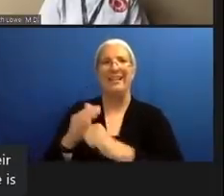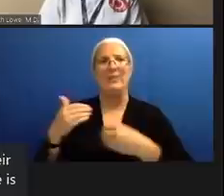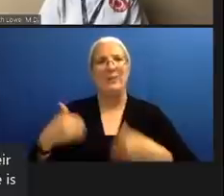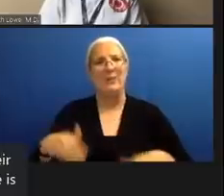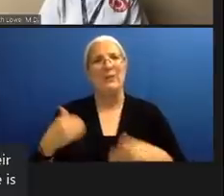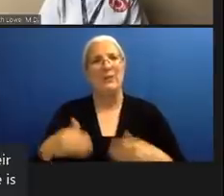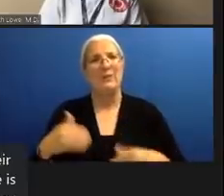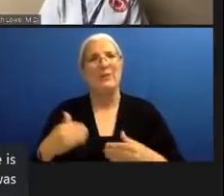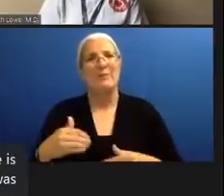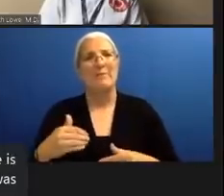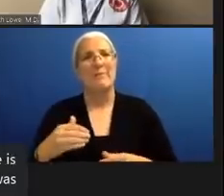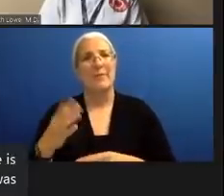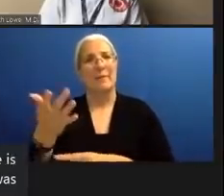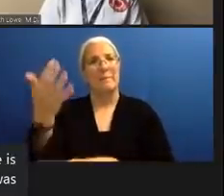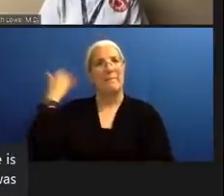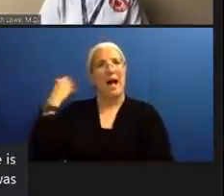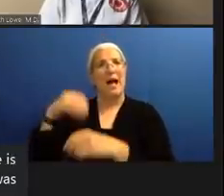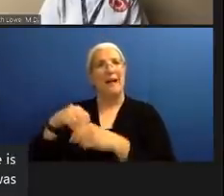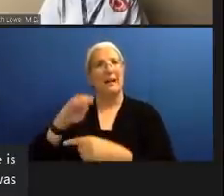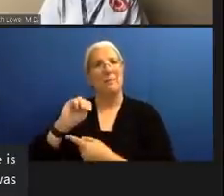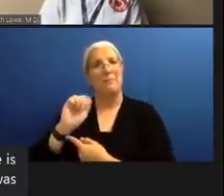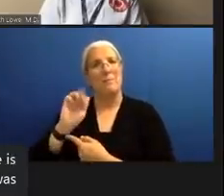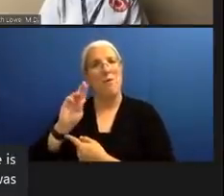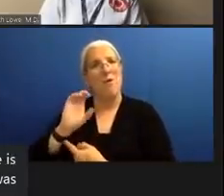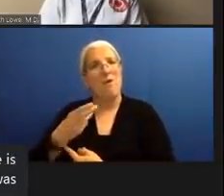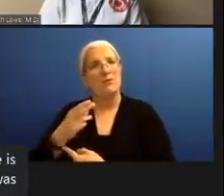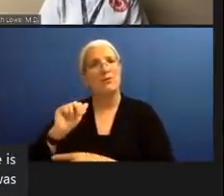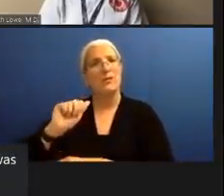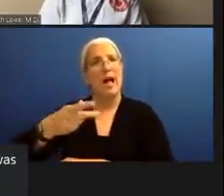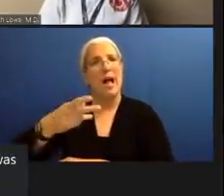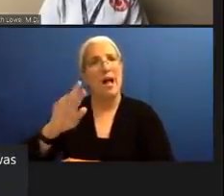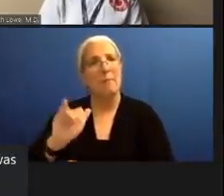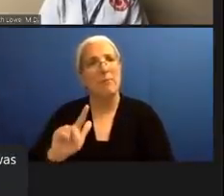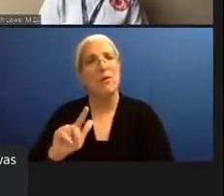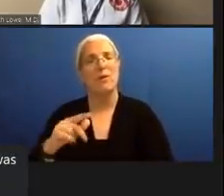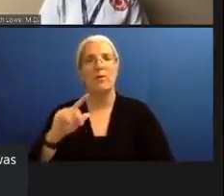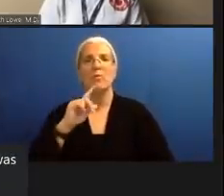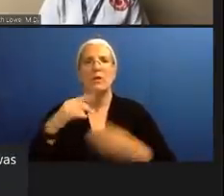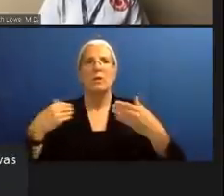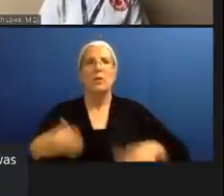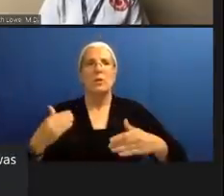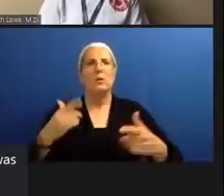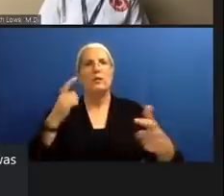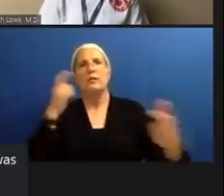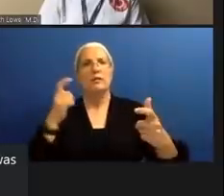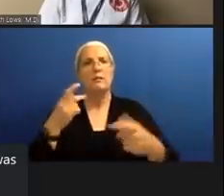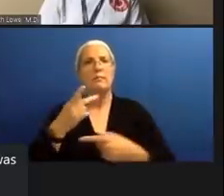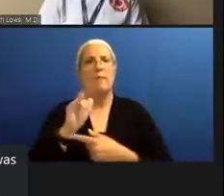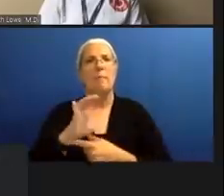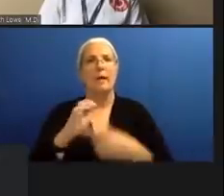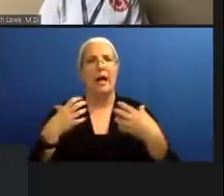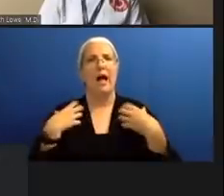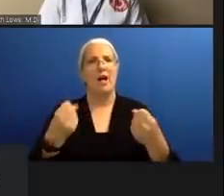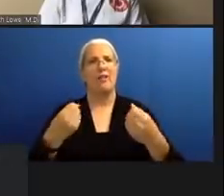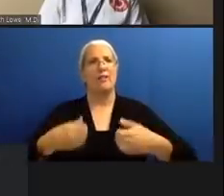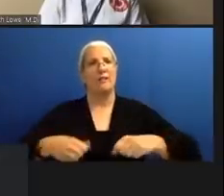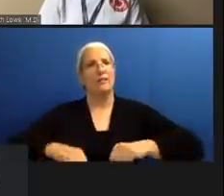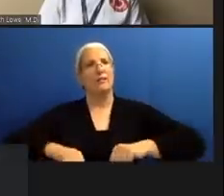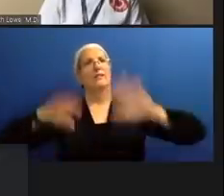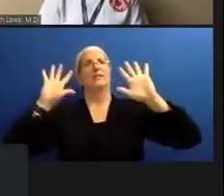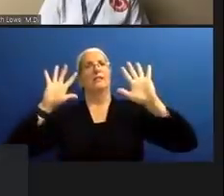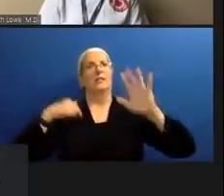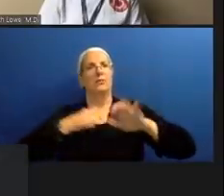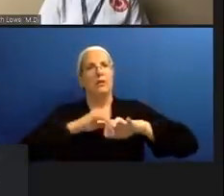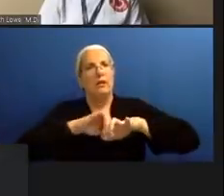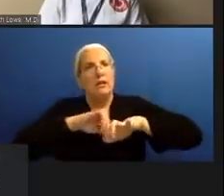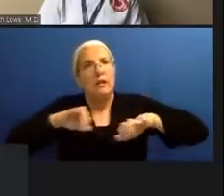was a public health crisis. It was viewed as a public health crisis, and public health infrastructure was really kind of the first to mount a response in amazing